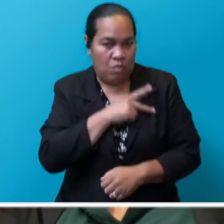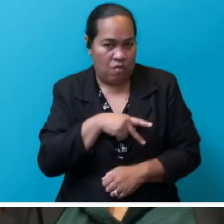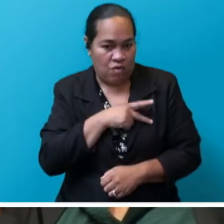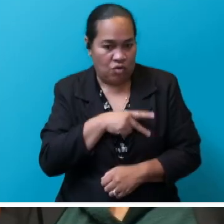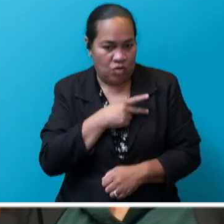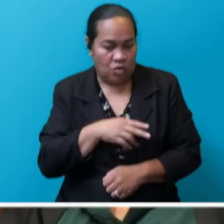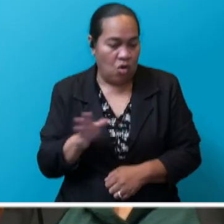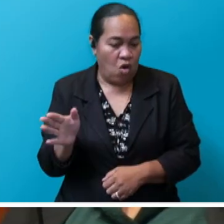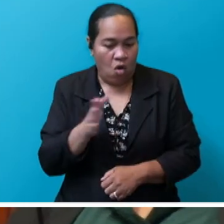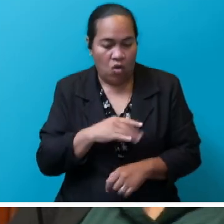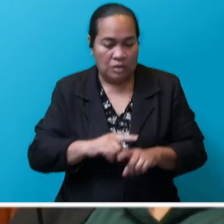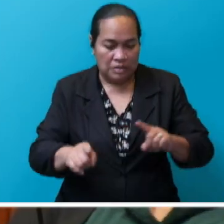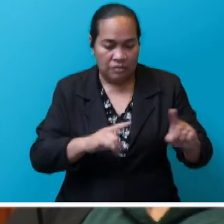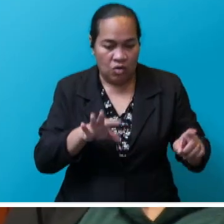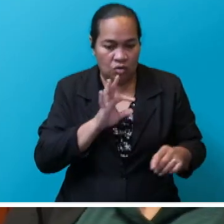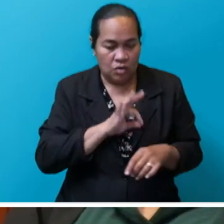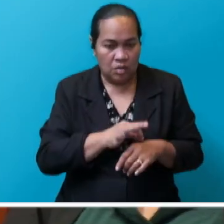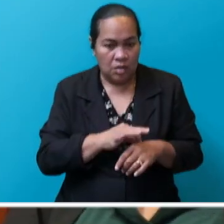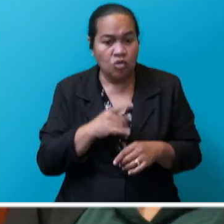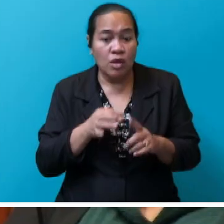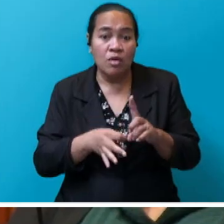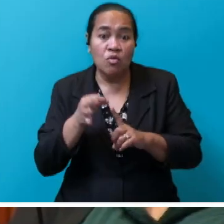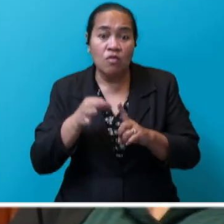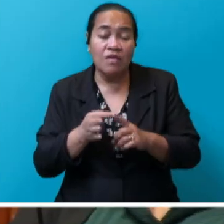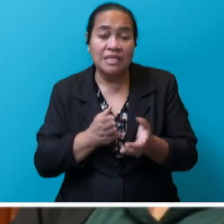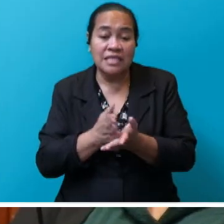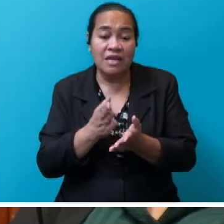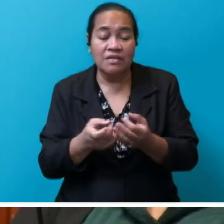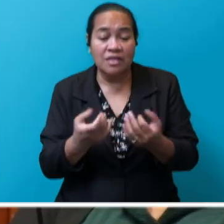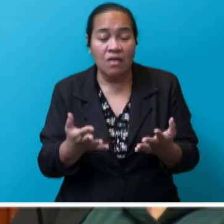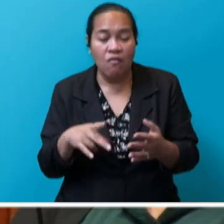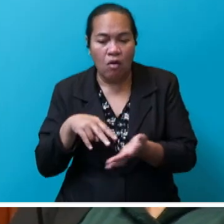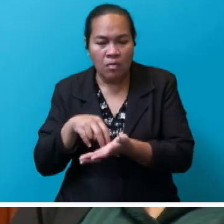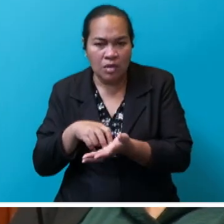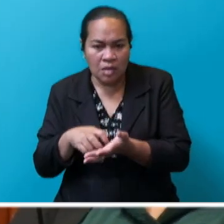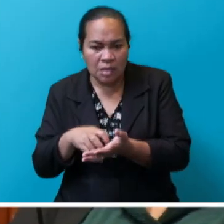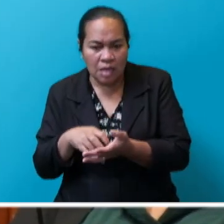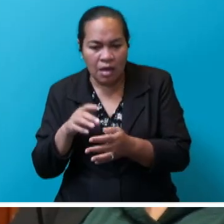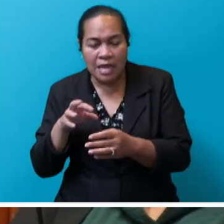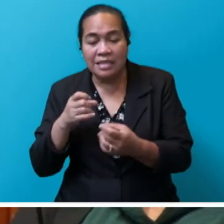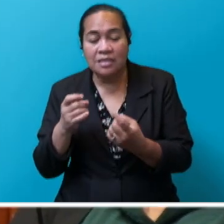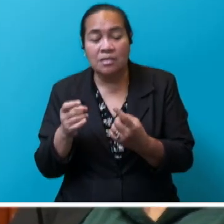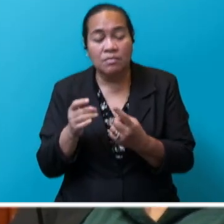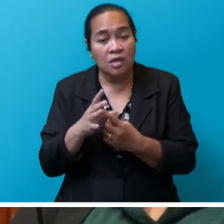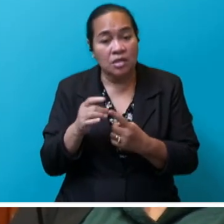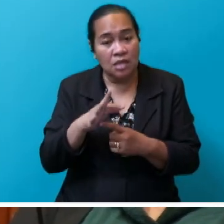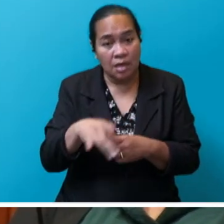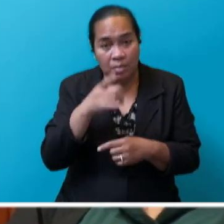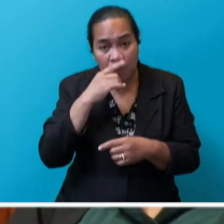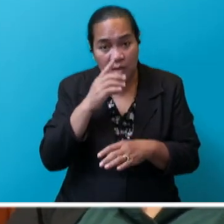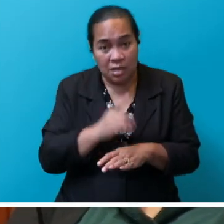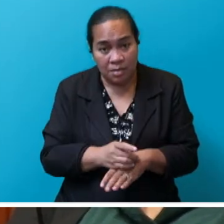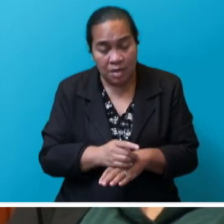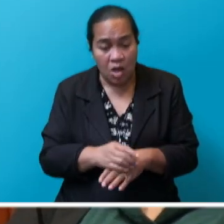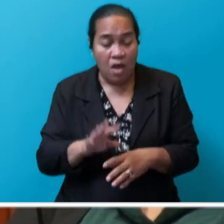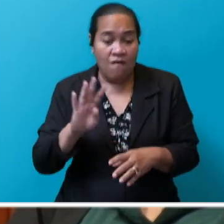To improve health service delivery for vulnerable populations, including people with disabilities. And 4th is to